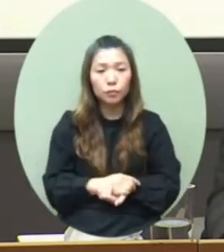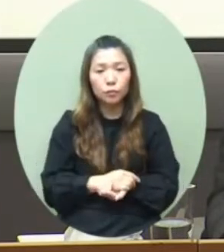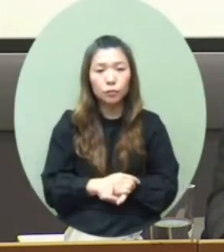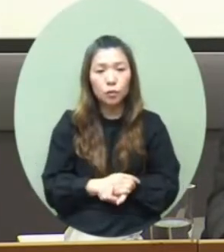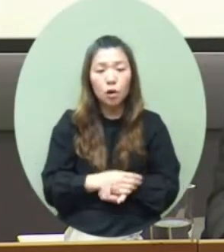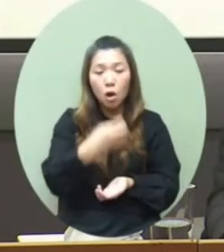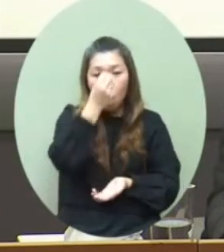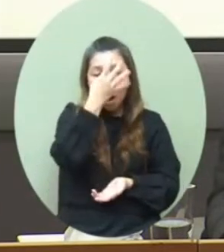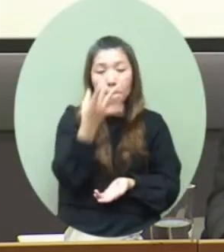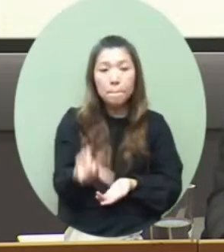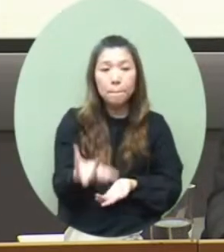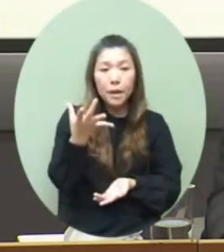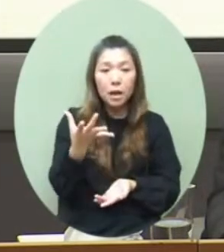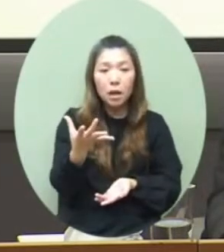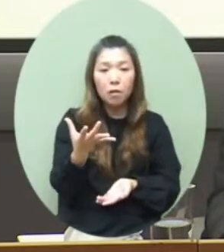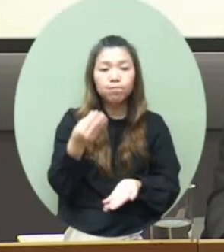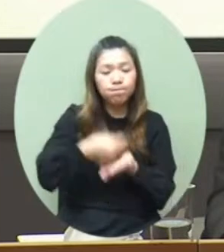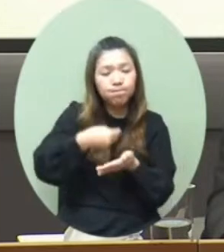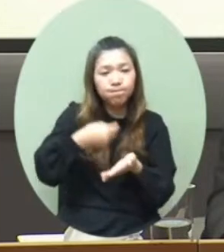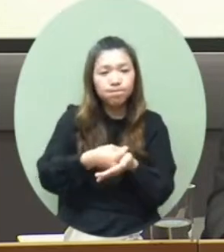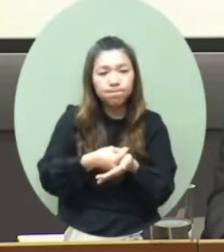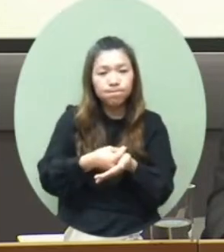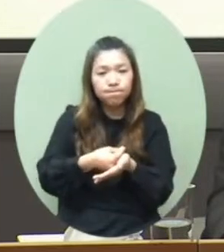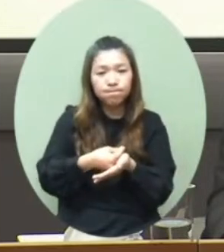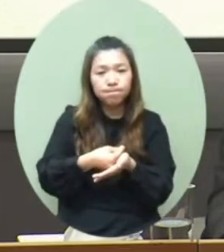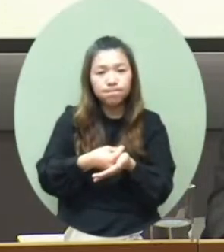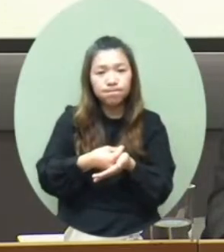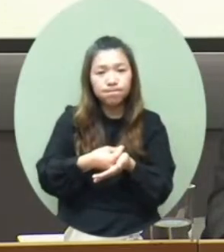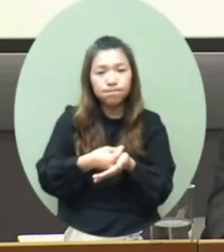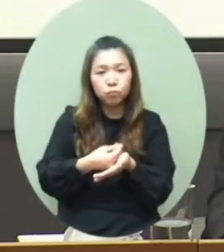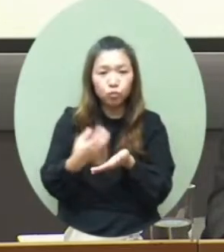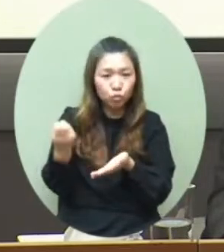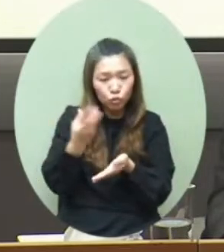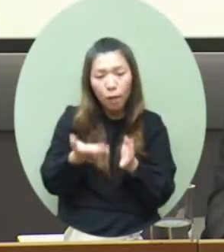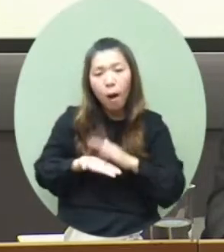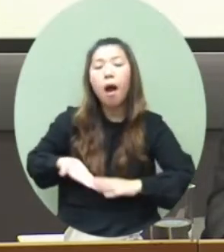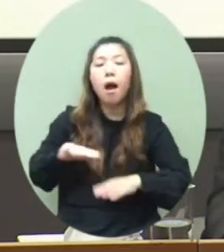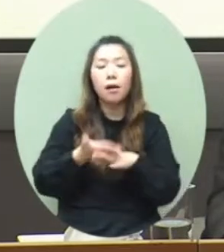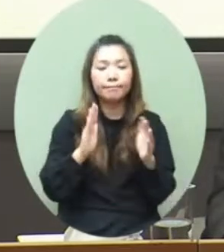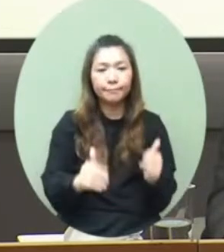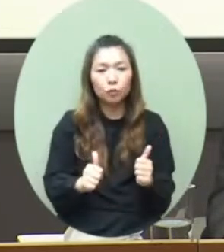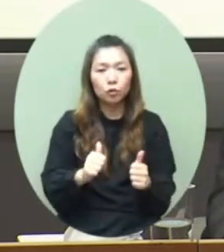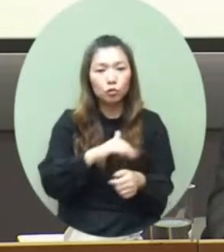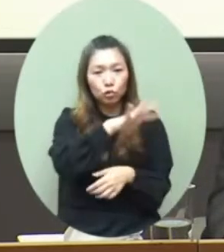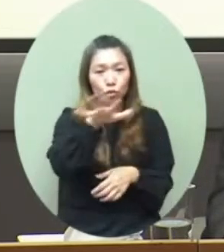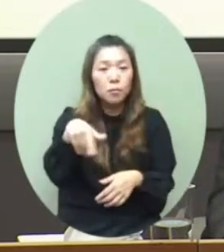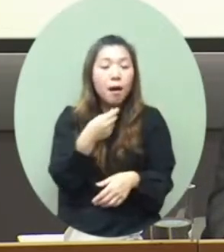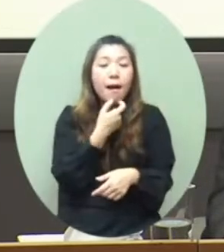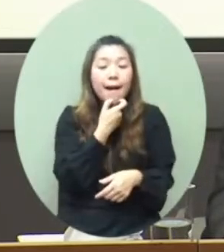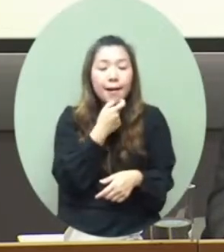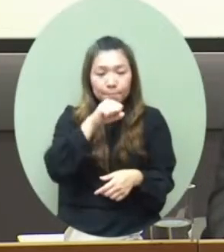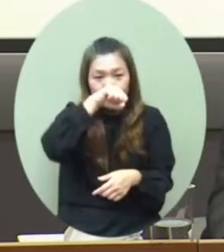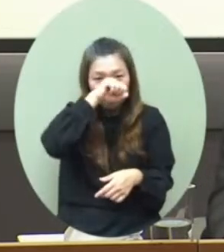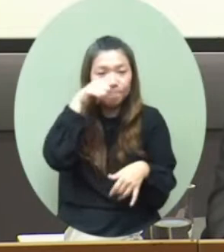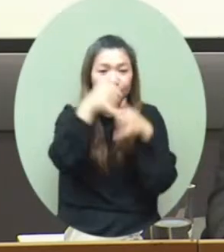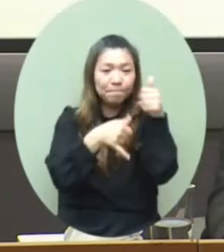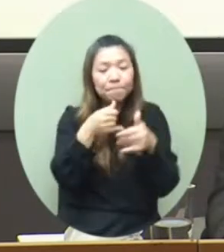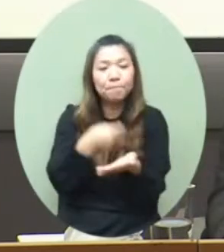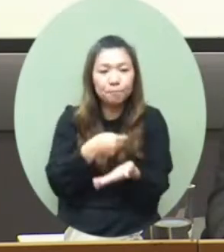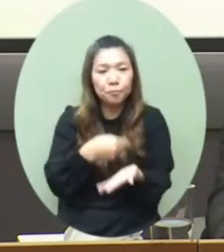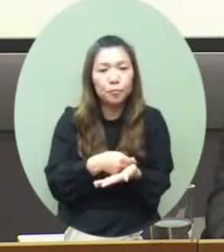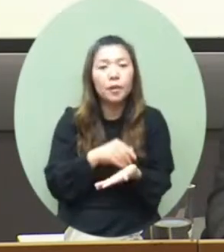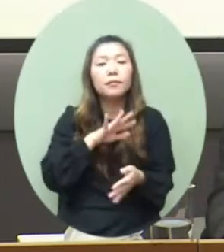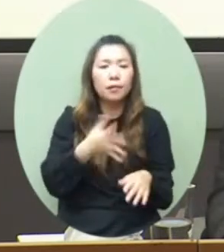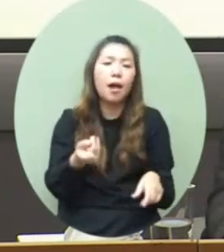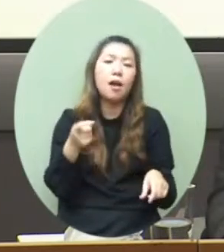and people really come out to spend. But we do need to reinforce this spending pattern